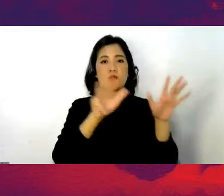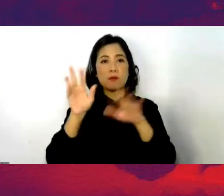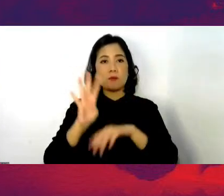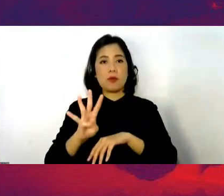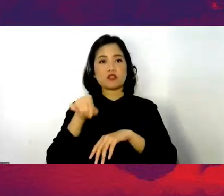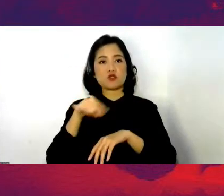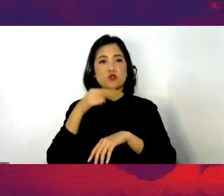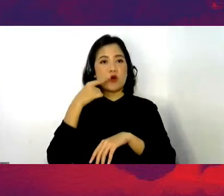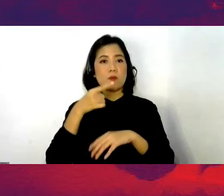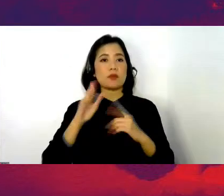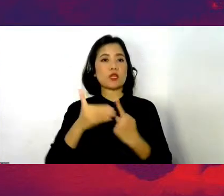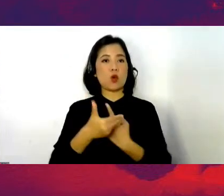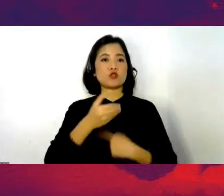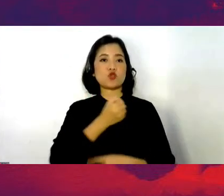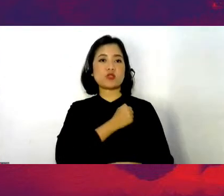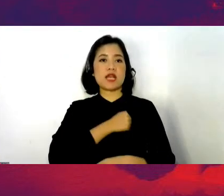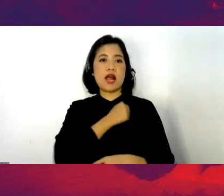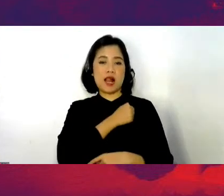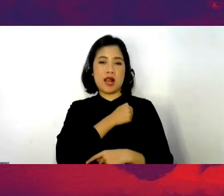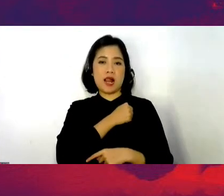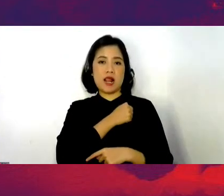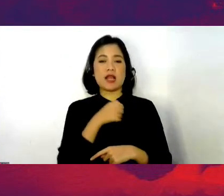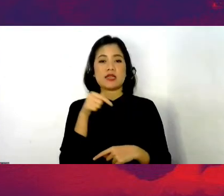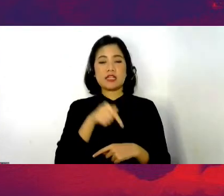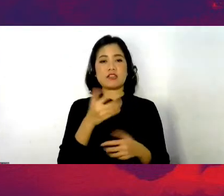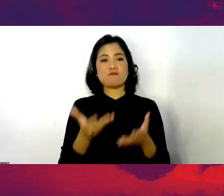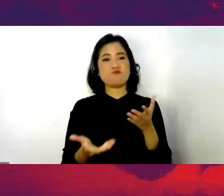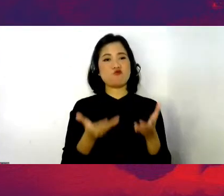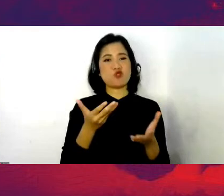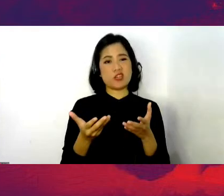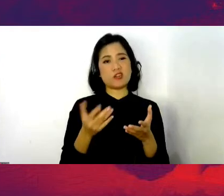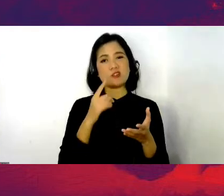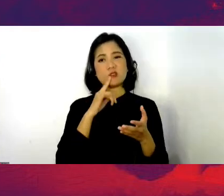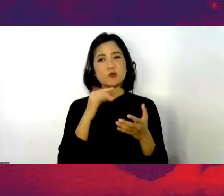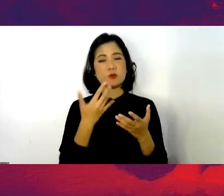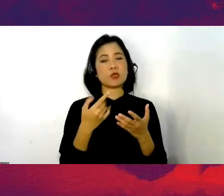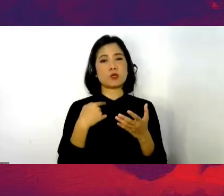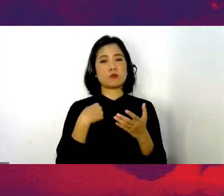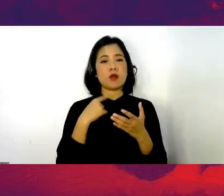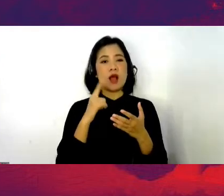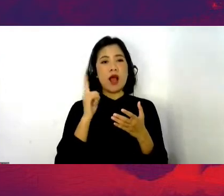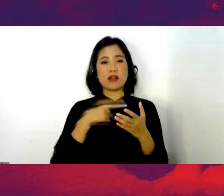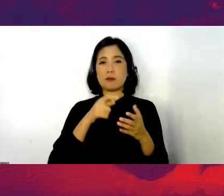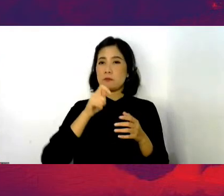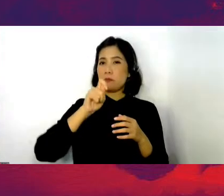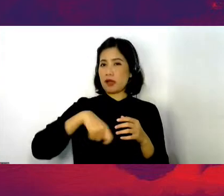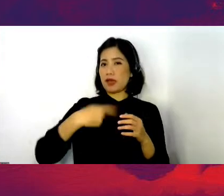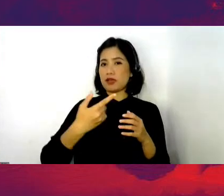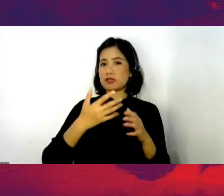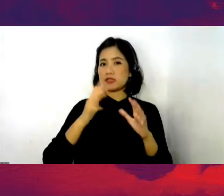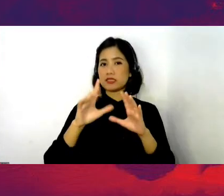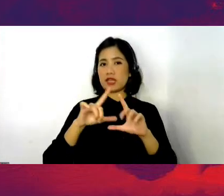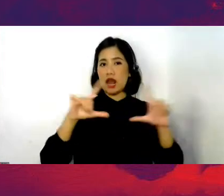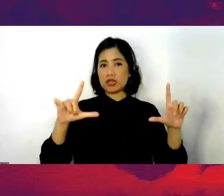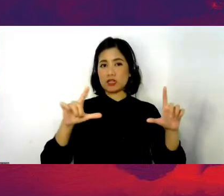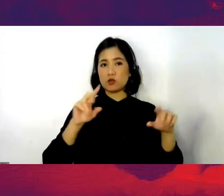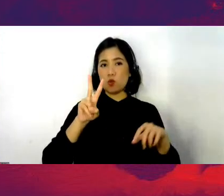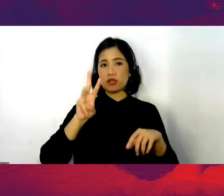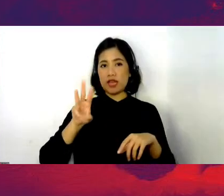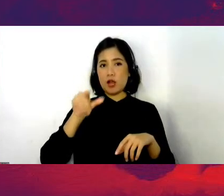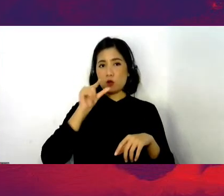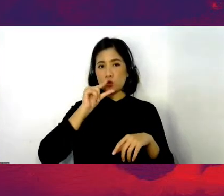protection, this is probably a bit I would like to use slide 23 just to give you a perspective as to